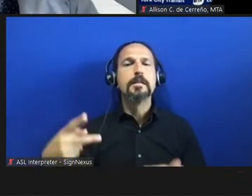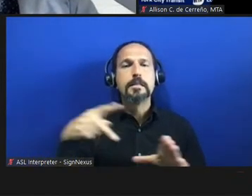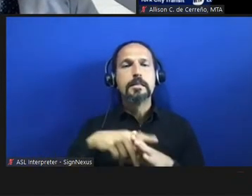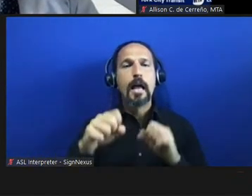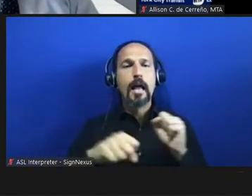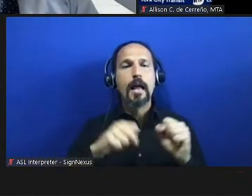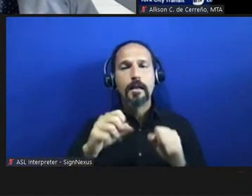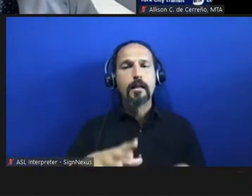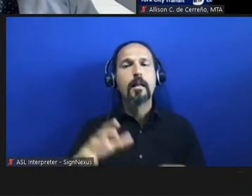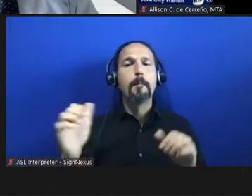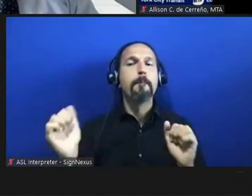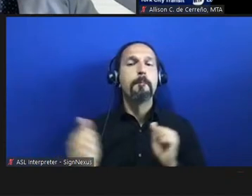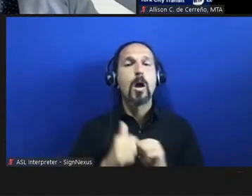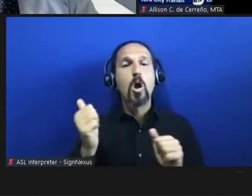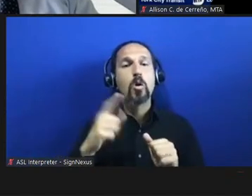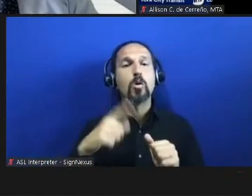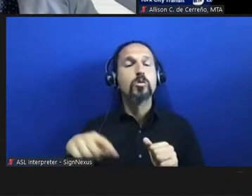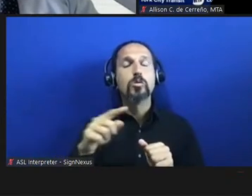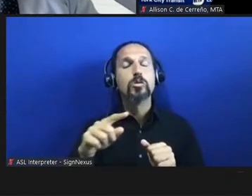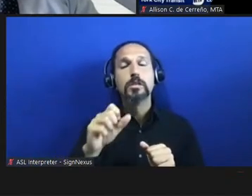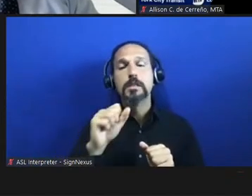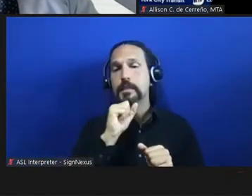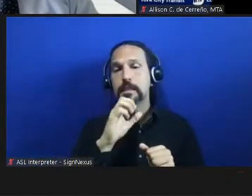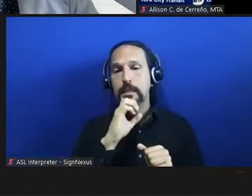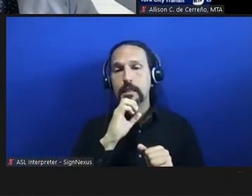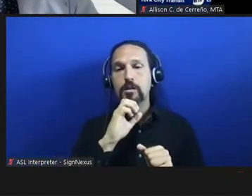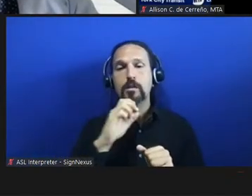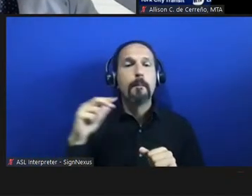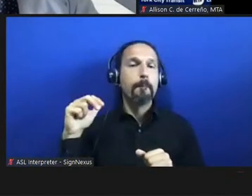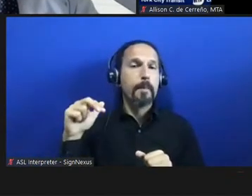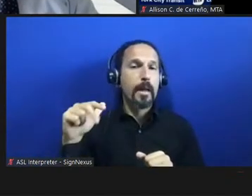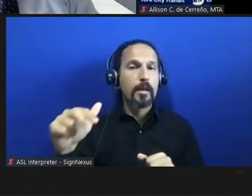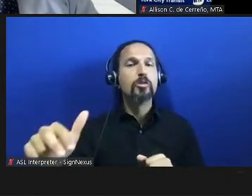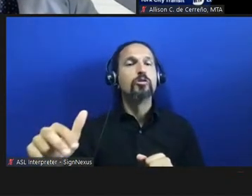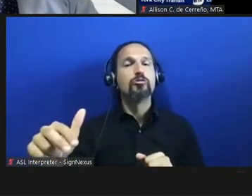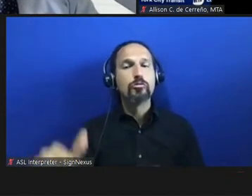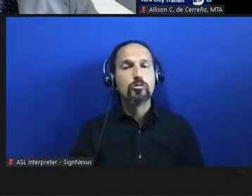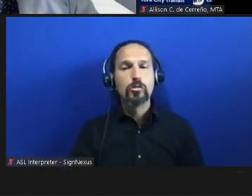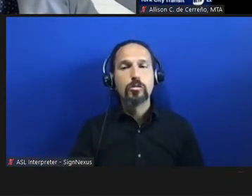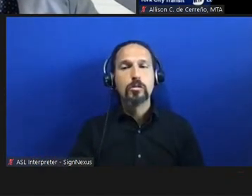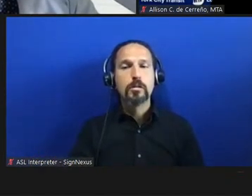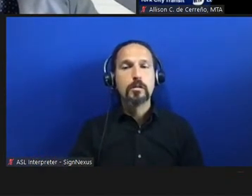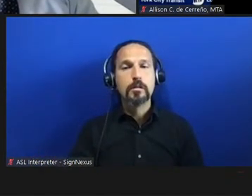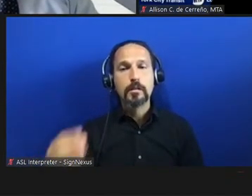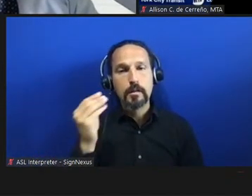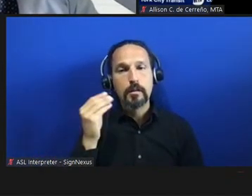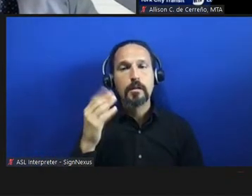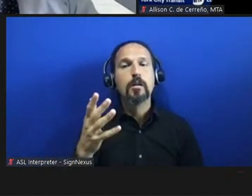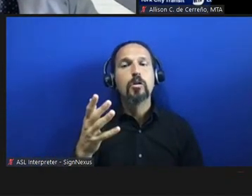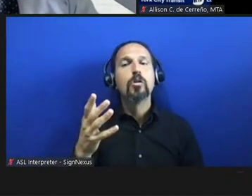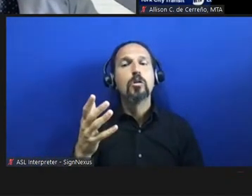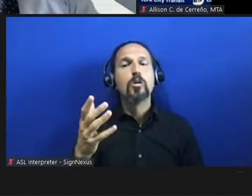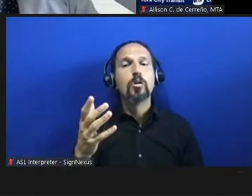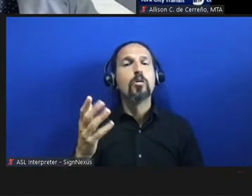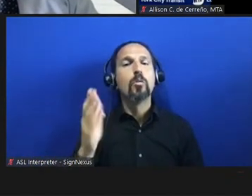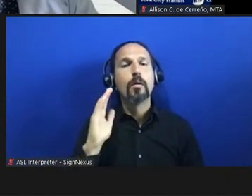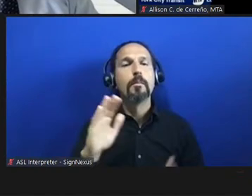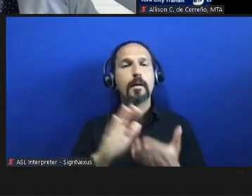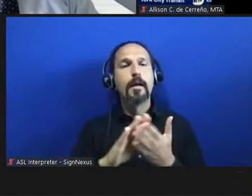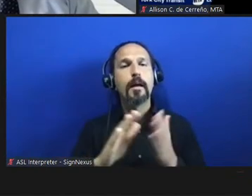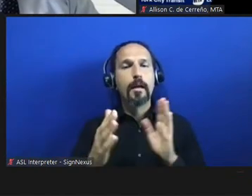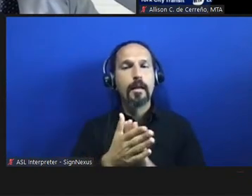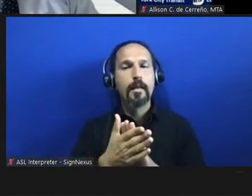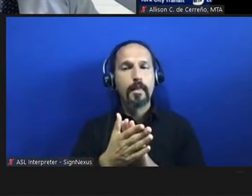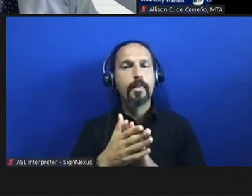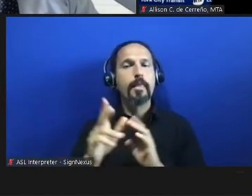the vast number of senior citizen pedestrians are actually going to be the